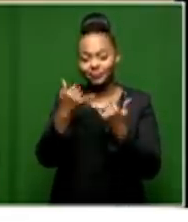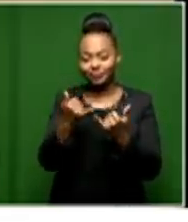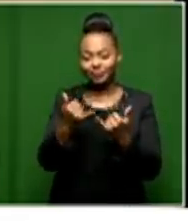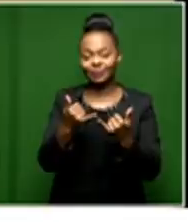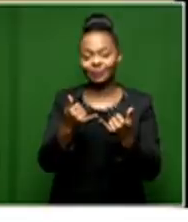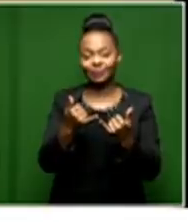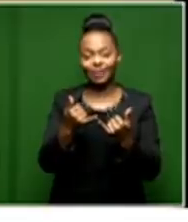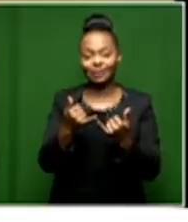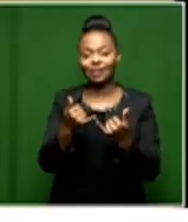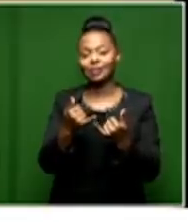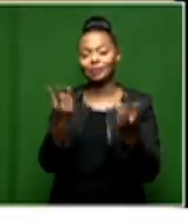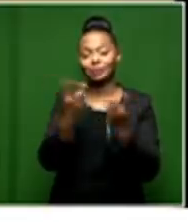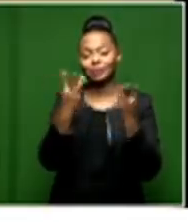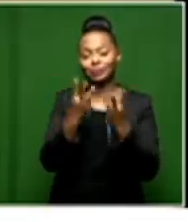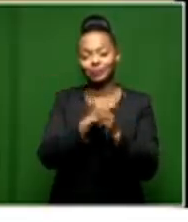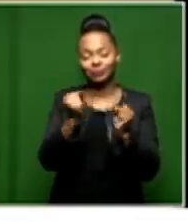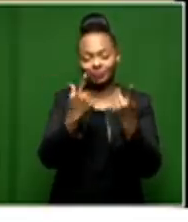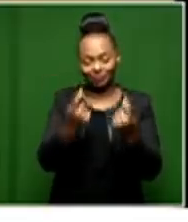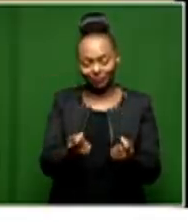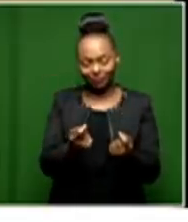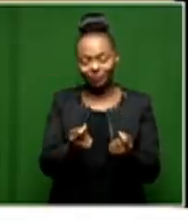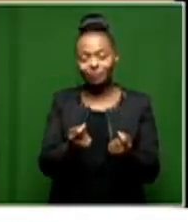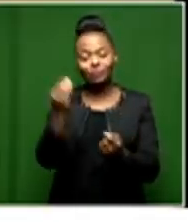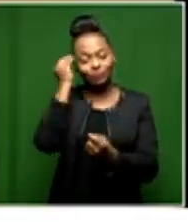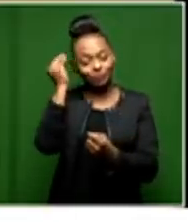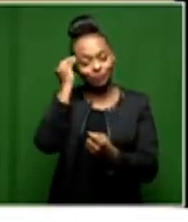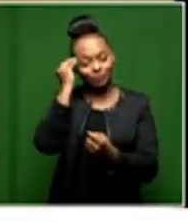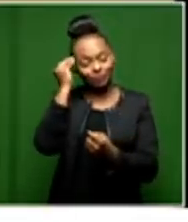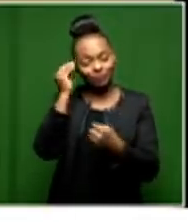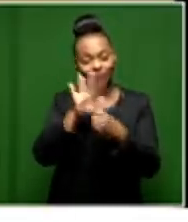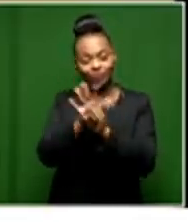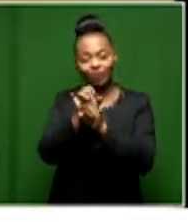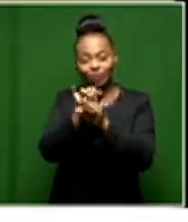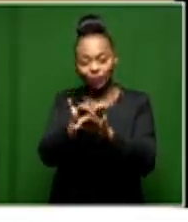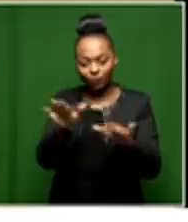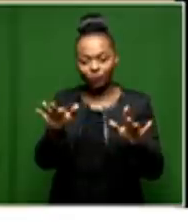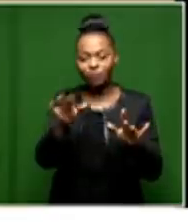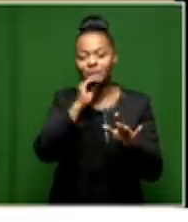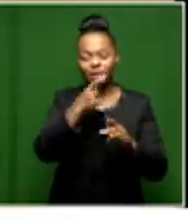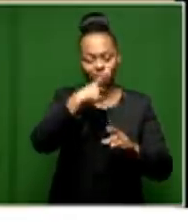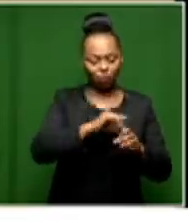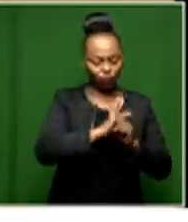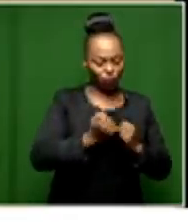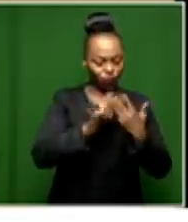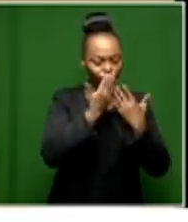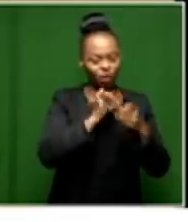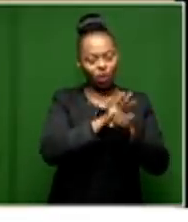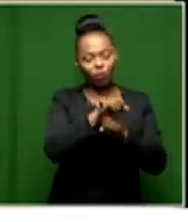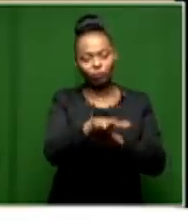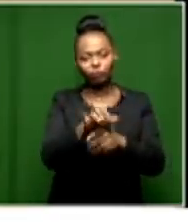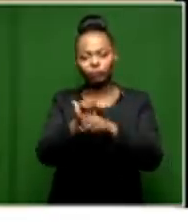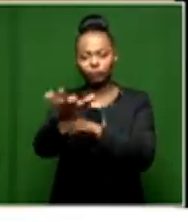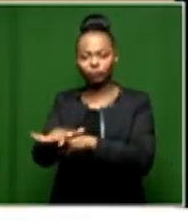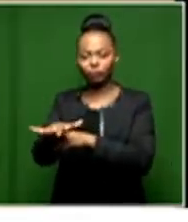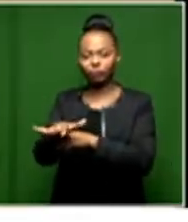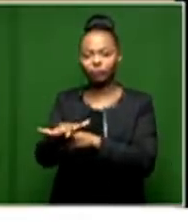people don't do what they should do. And we do know that COVID is spread by person-to-person contacts, either by